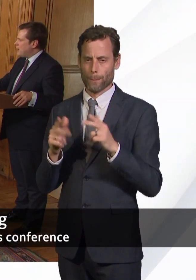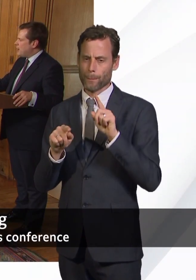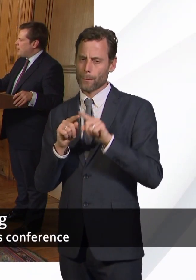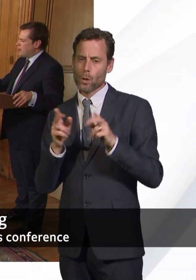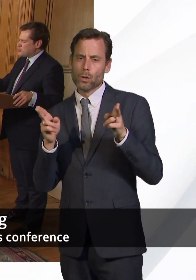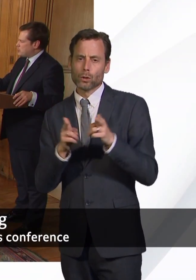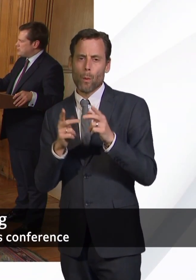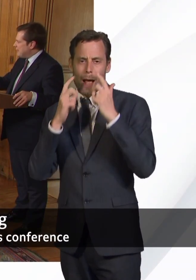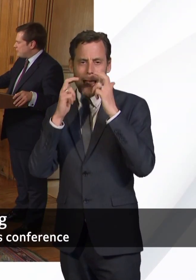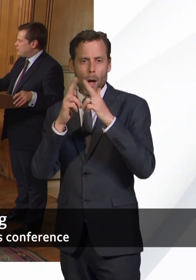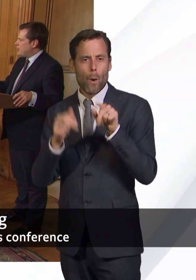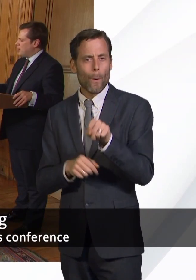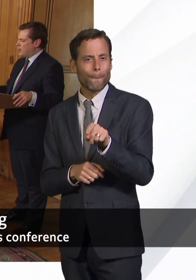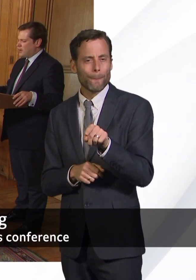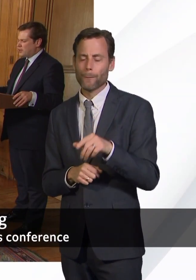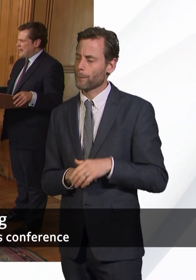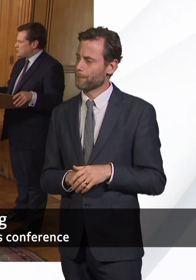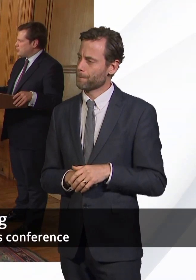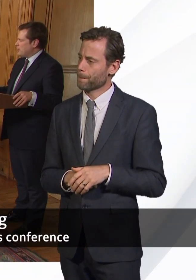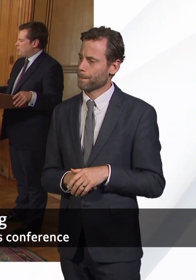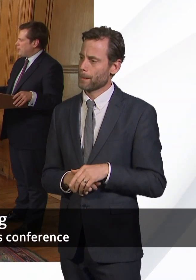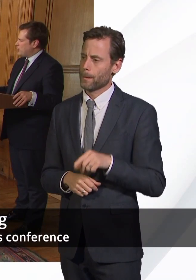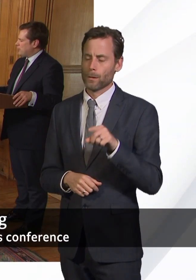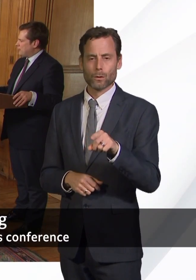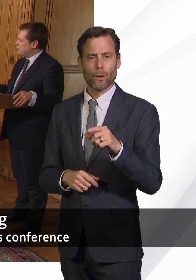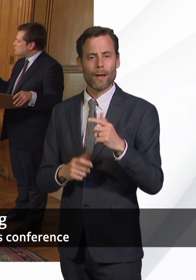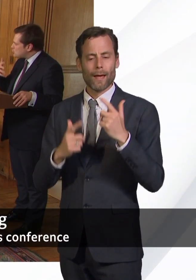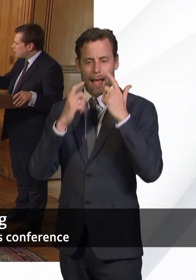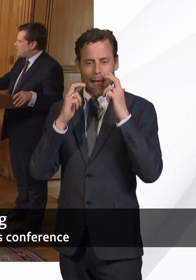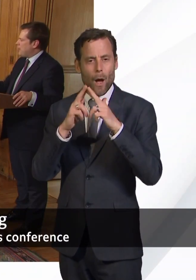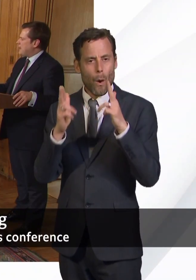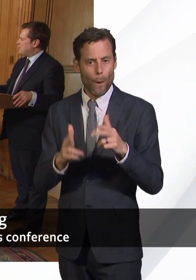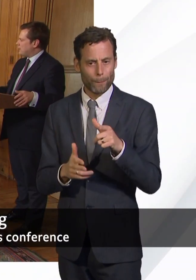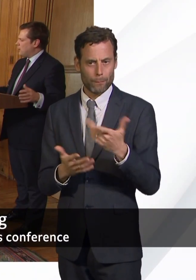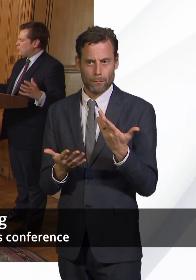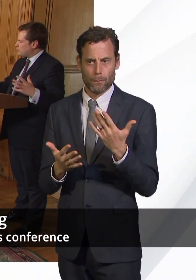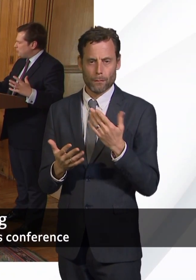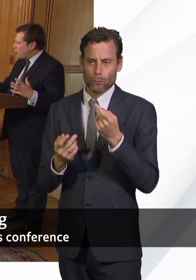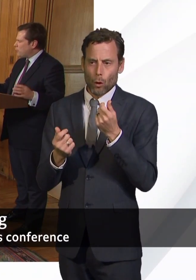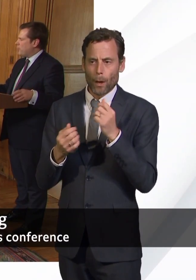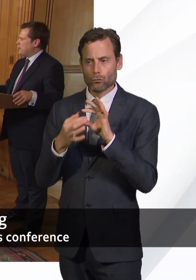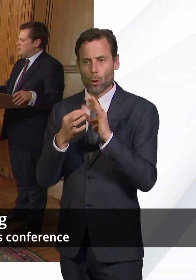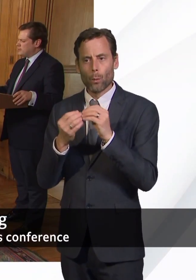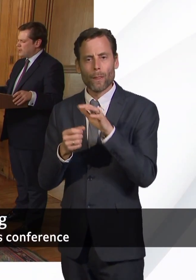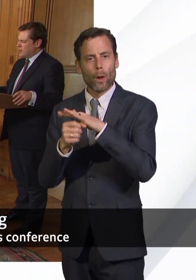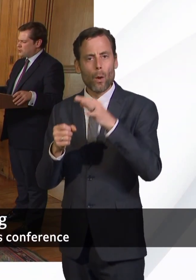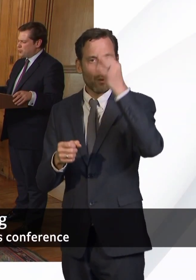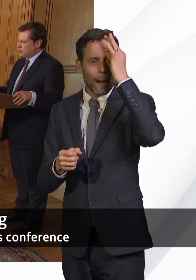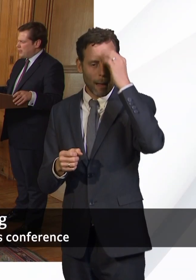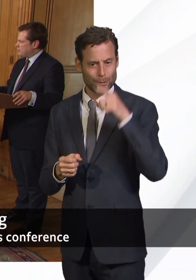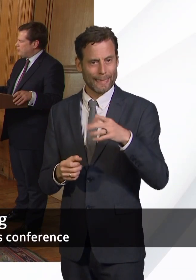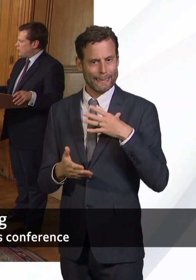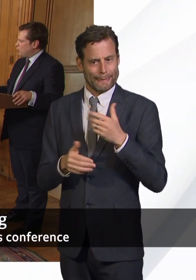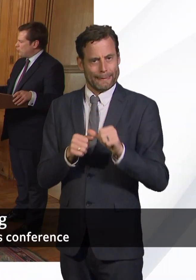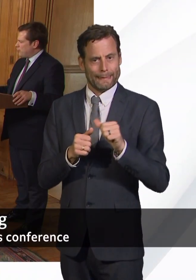have traditionally less connection with their local council, ensuring that they're getting the support that they need to put